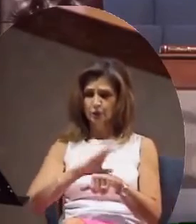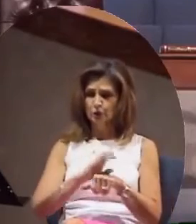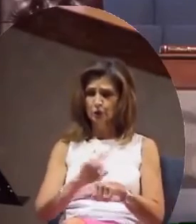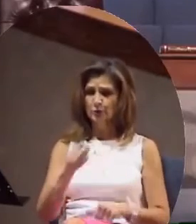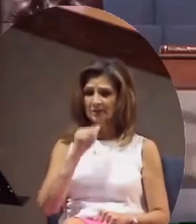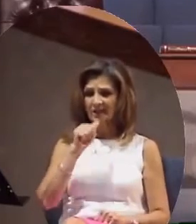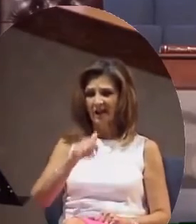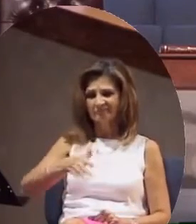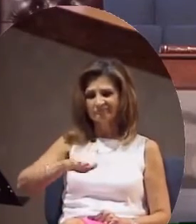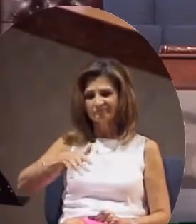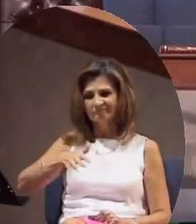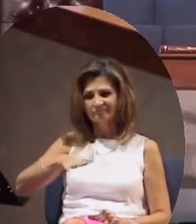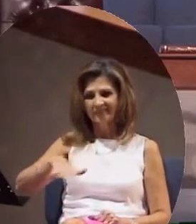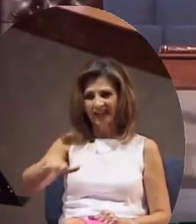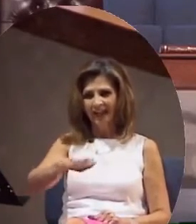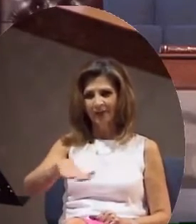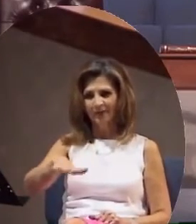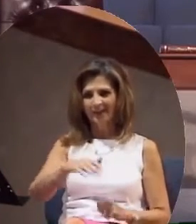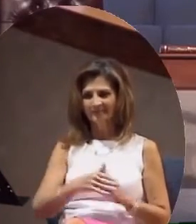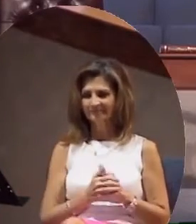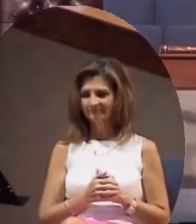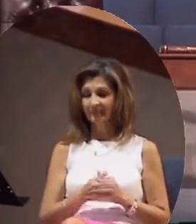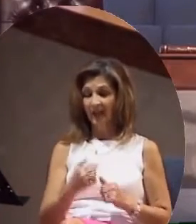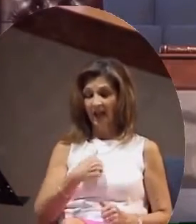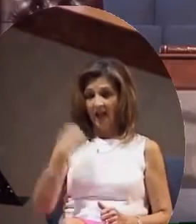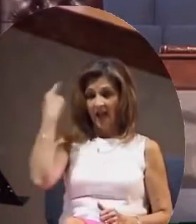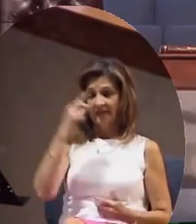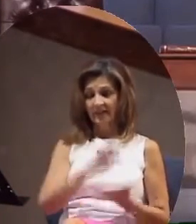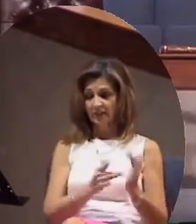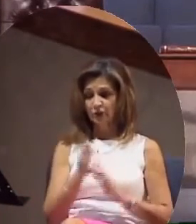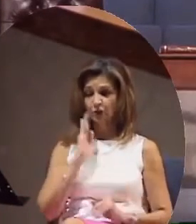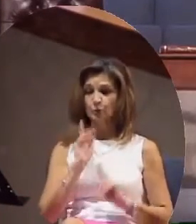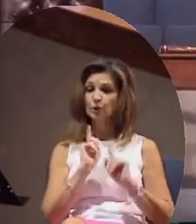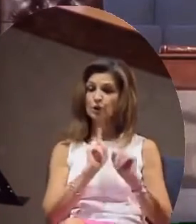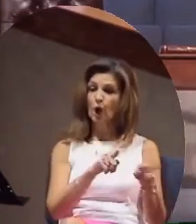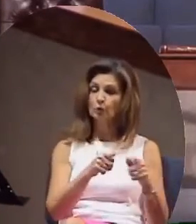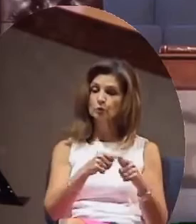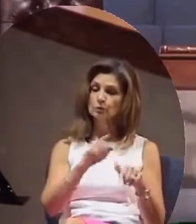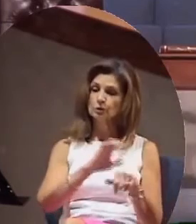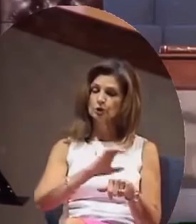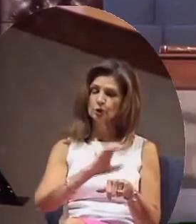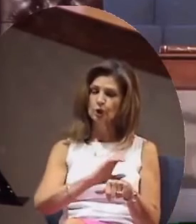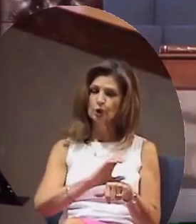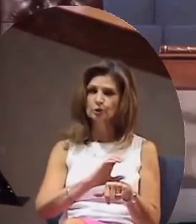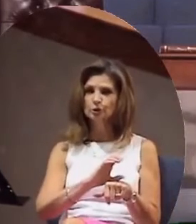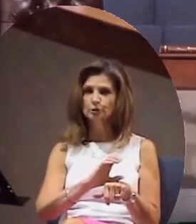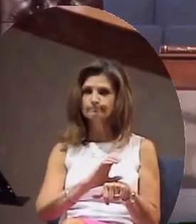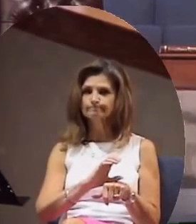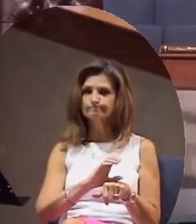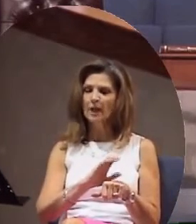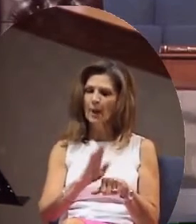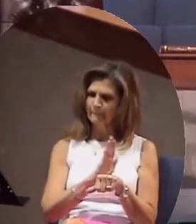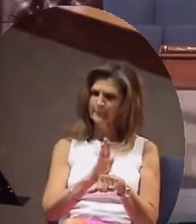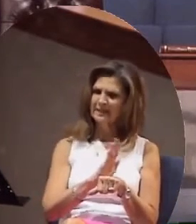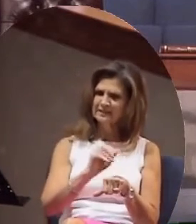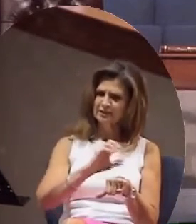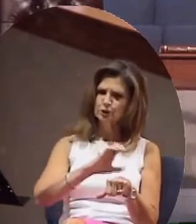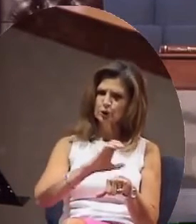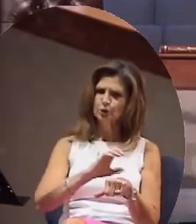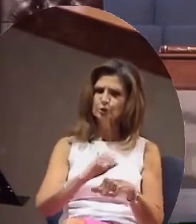Amen. Amen. And then I think he would go, and then we'll look in the text. I think he would go to a busy